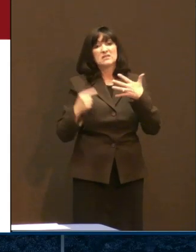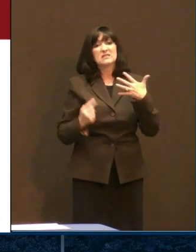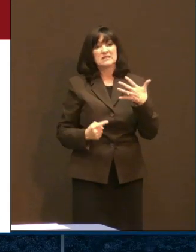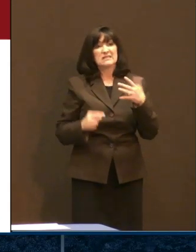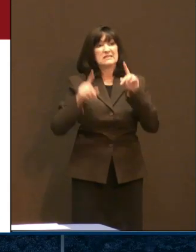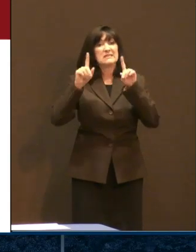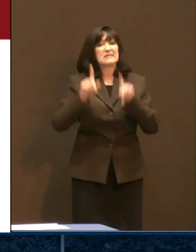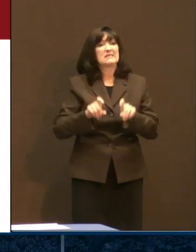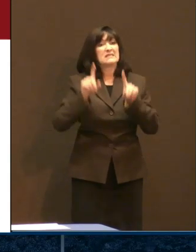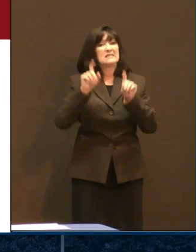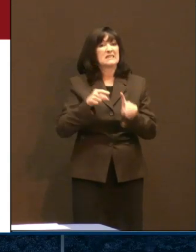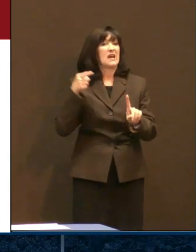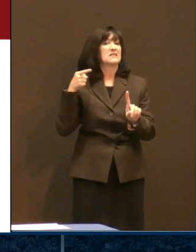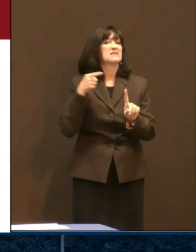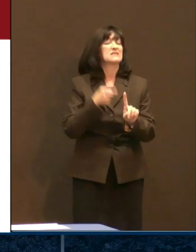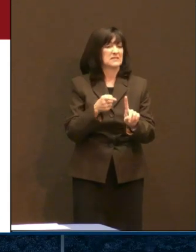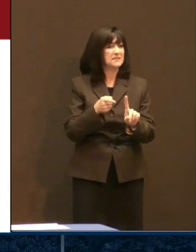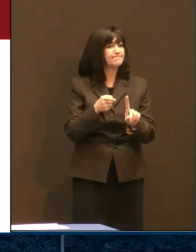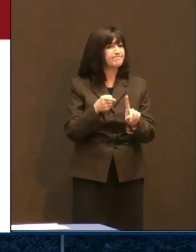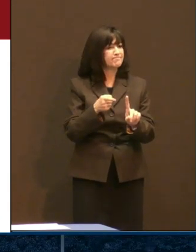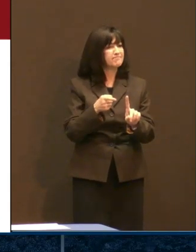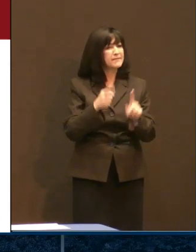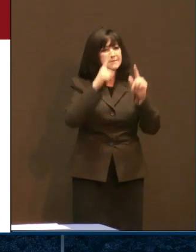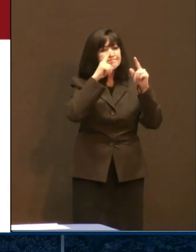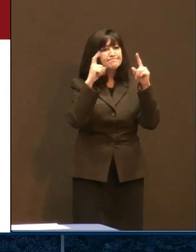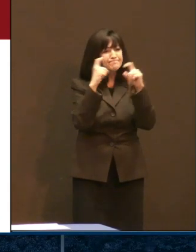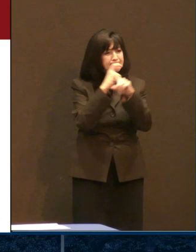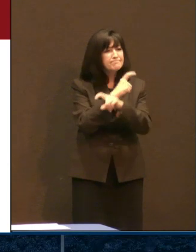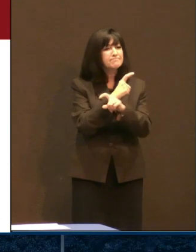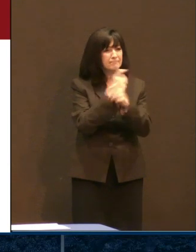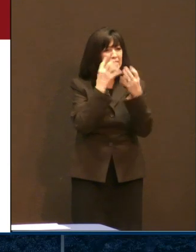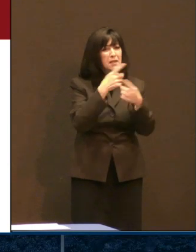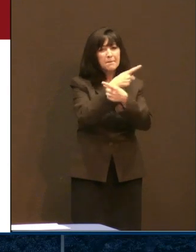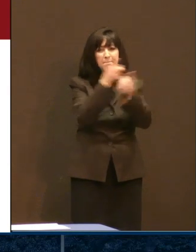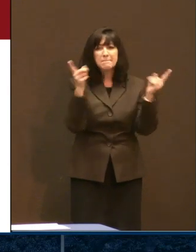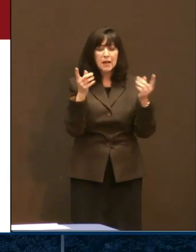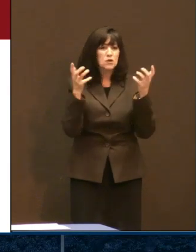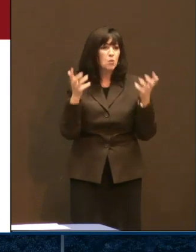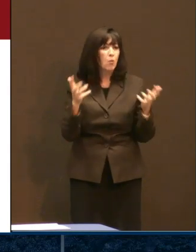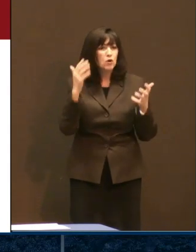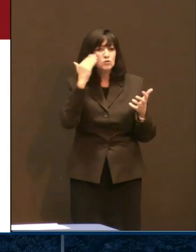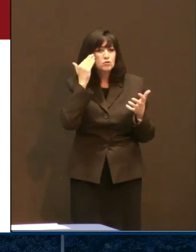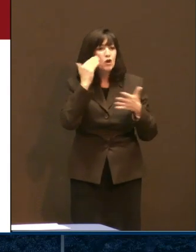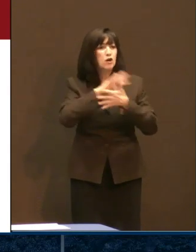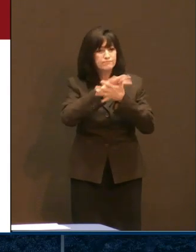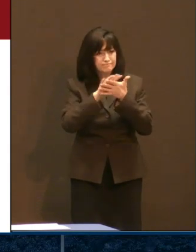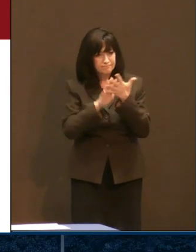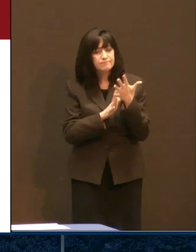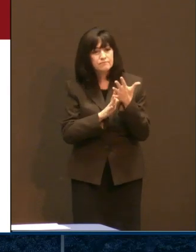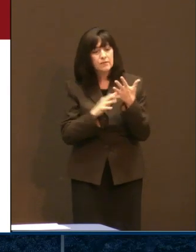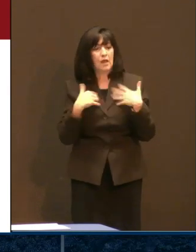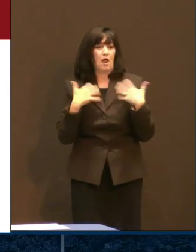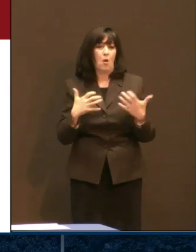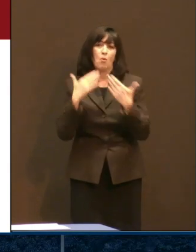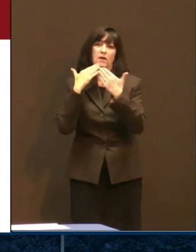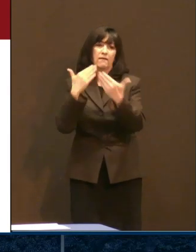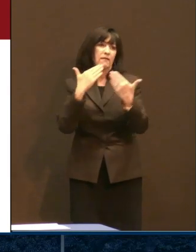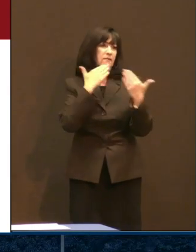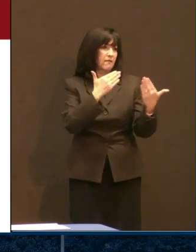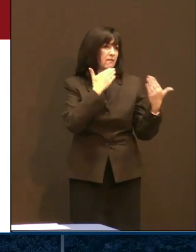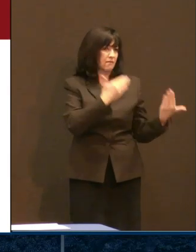hospital partners, the primary care physicians in our state, federally qualified health centers, and our many